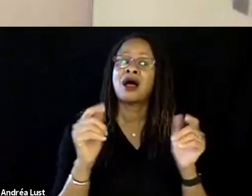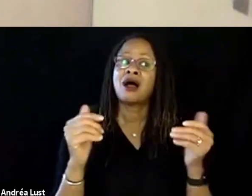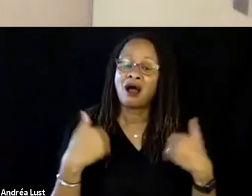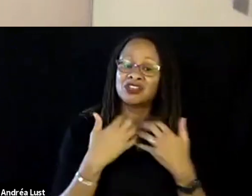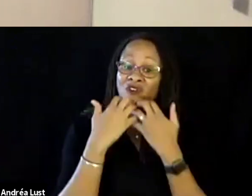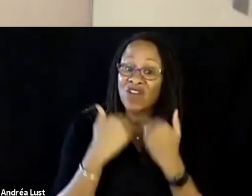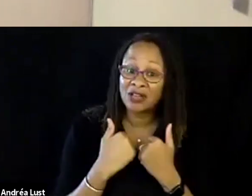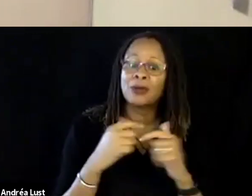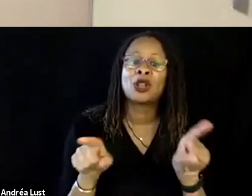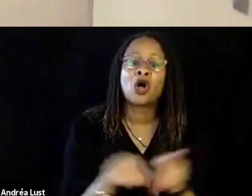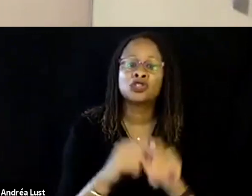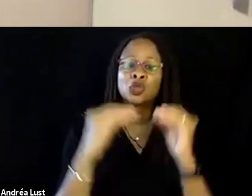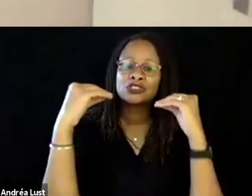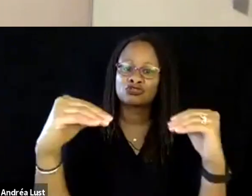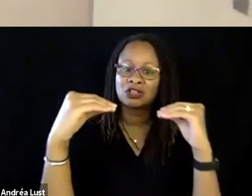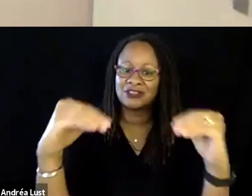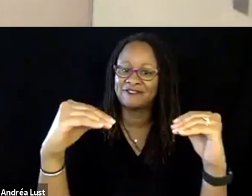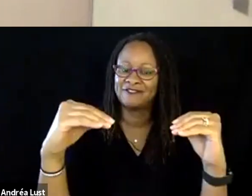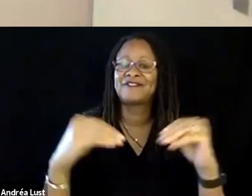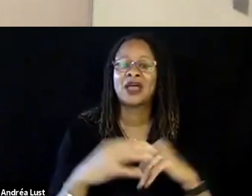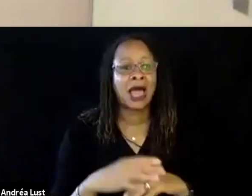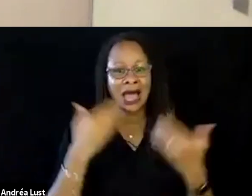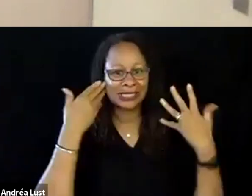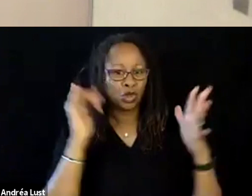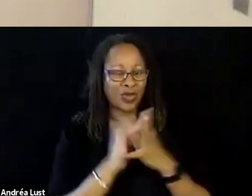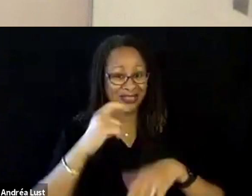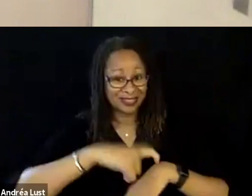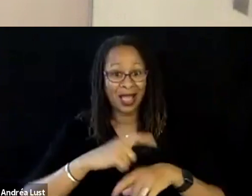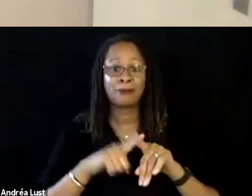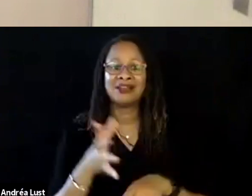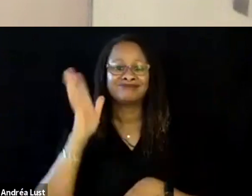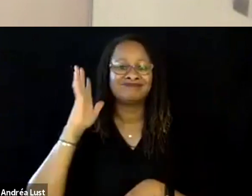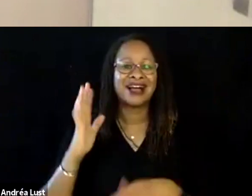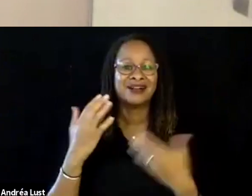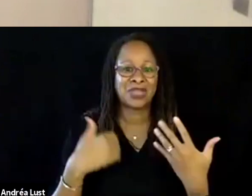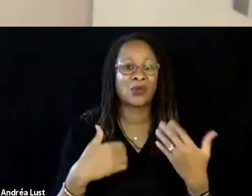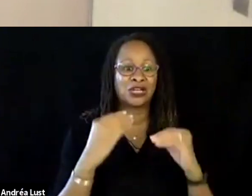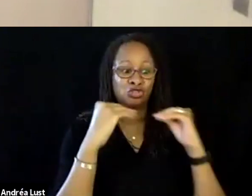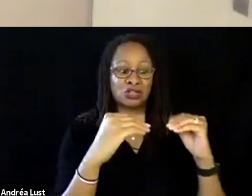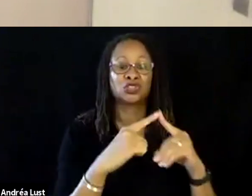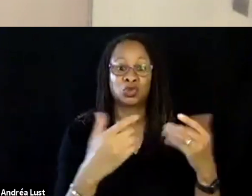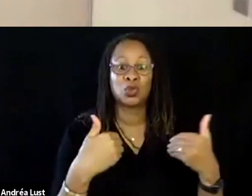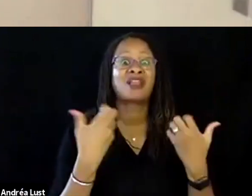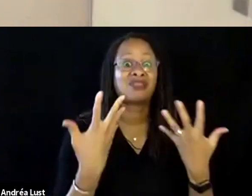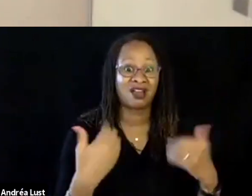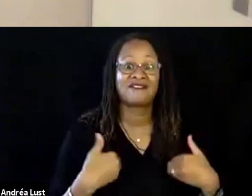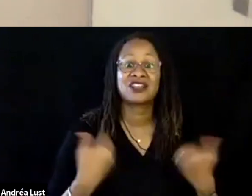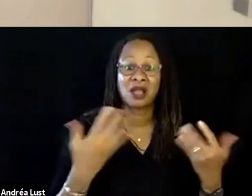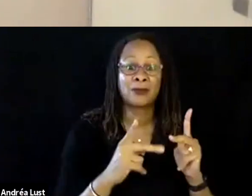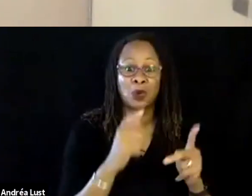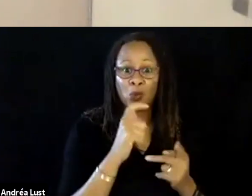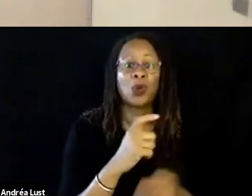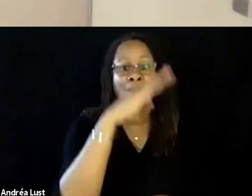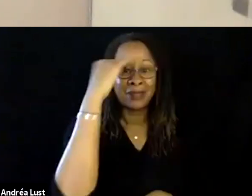know then that that character would be instructive to a lot of young people, Black and white, but especially young Black women who saw that and